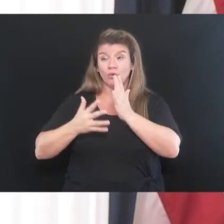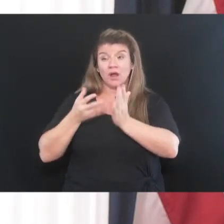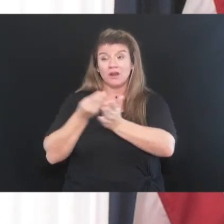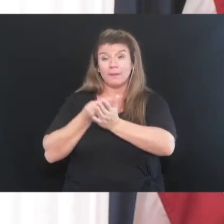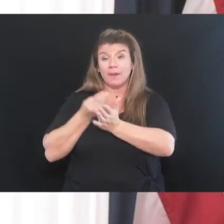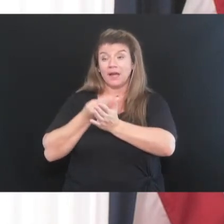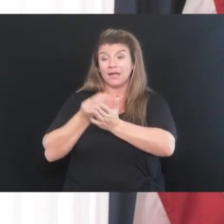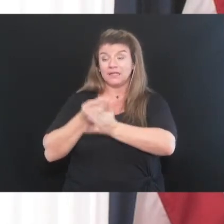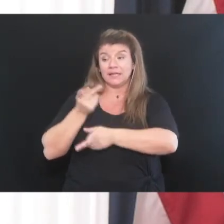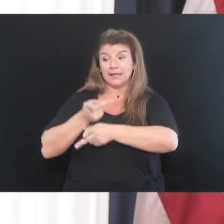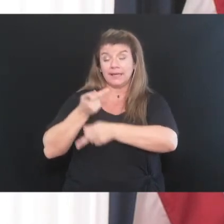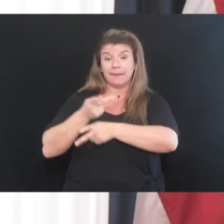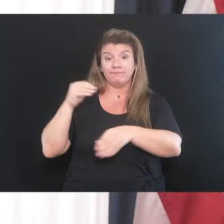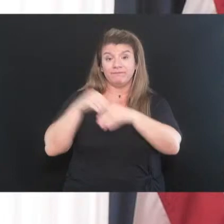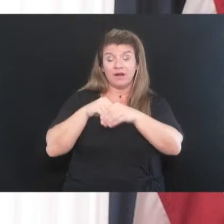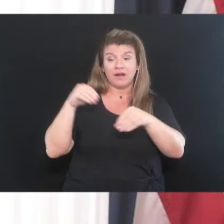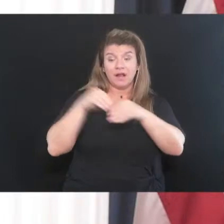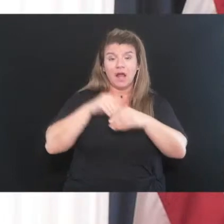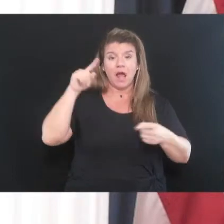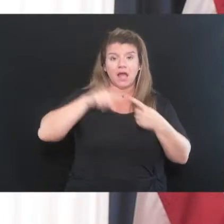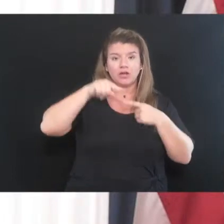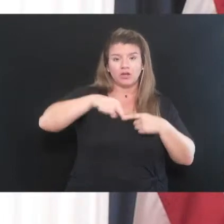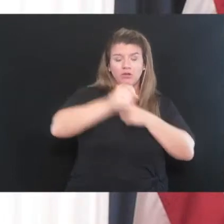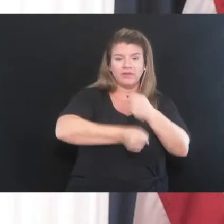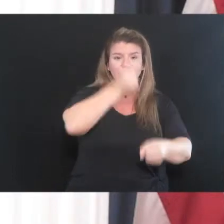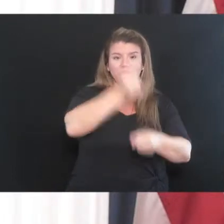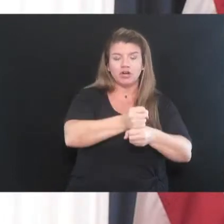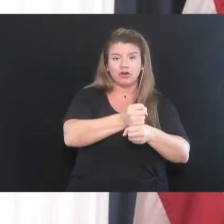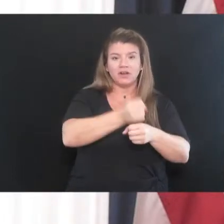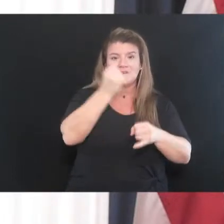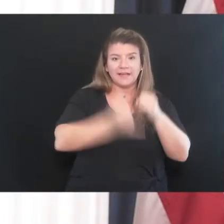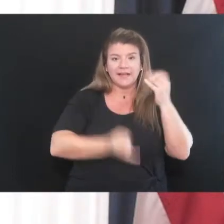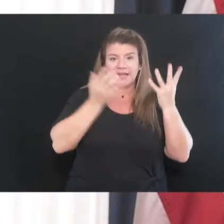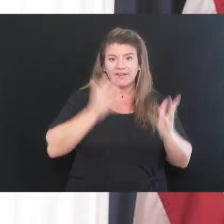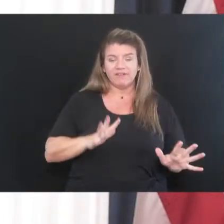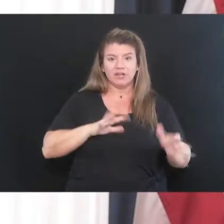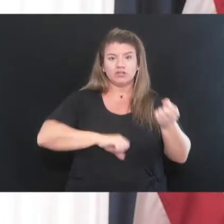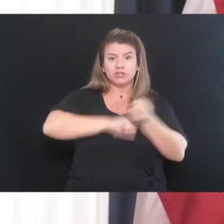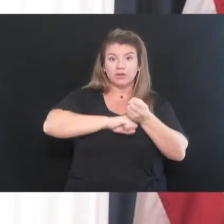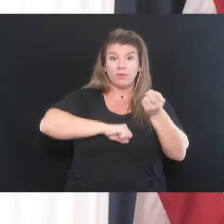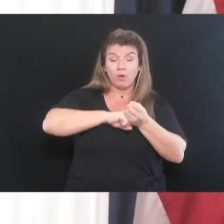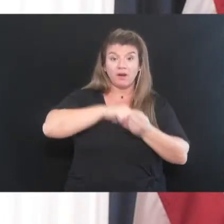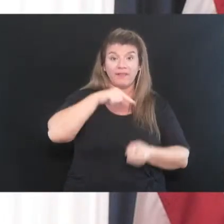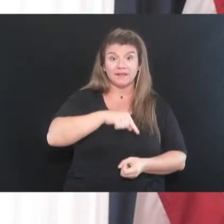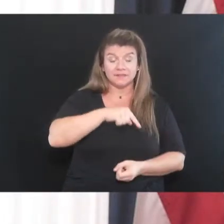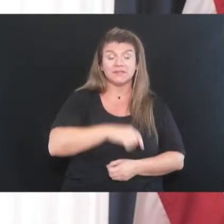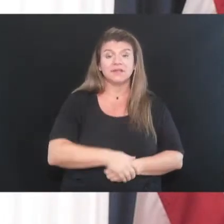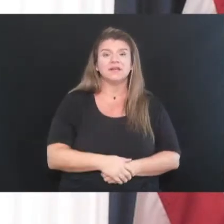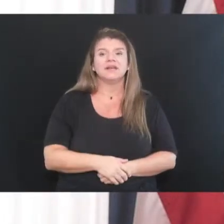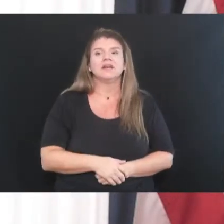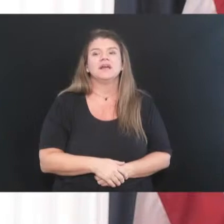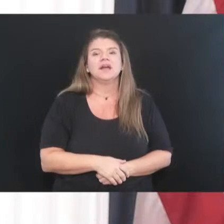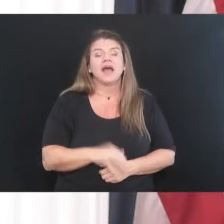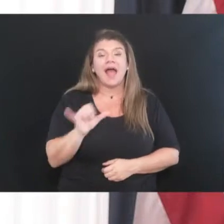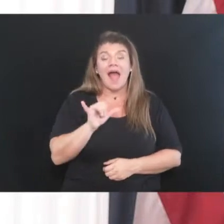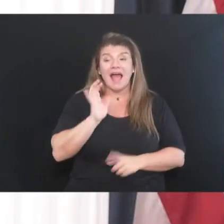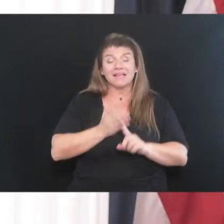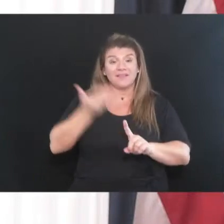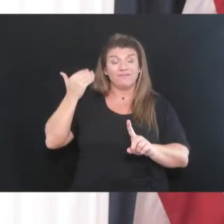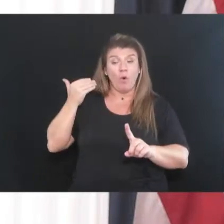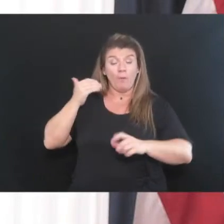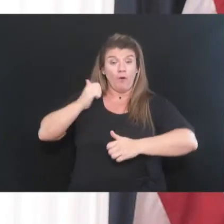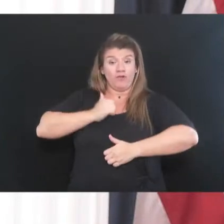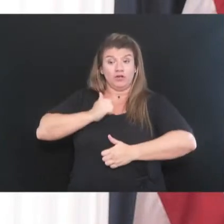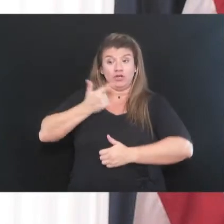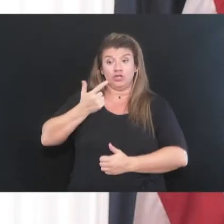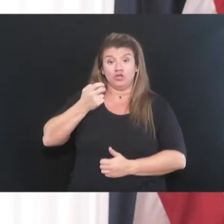end of this fiscal year to stay on and support the effort. And as the governor said, as the former Adjutant General, I can't be more proud of